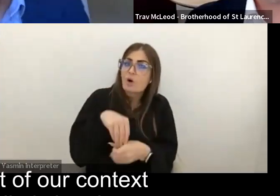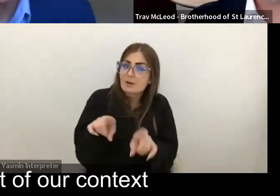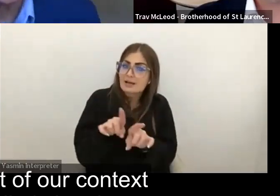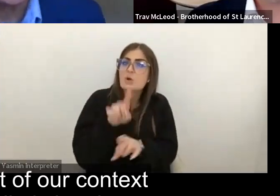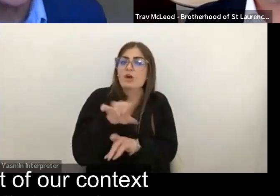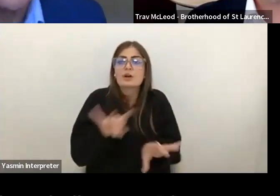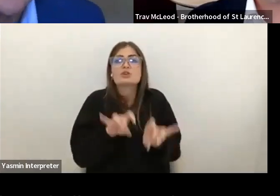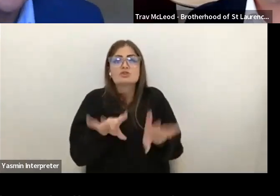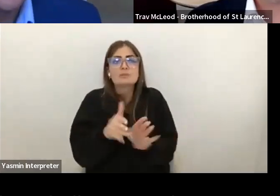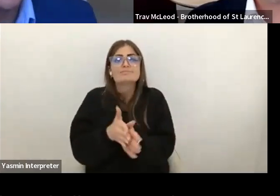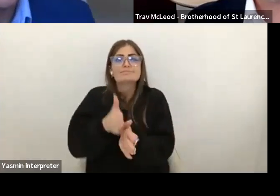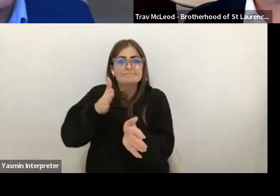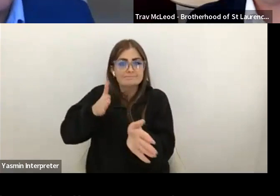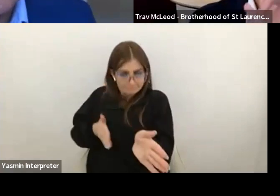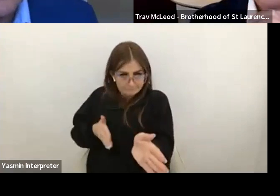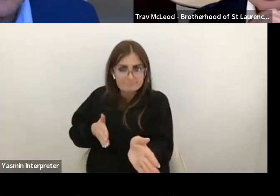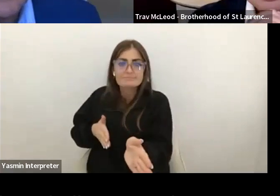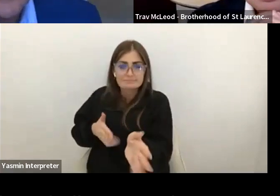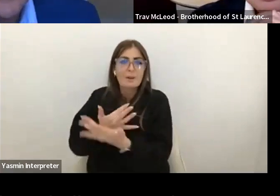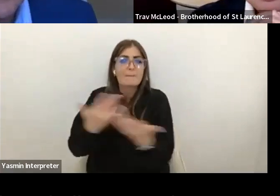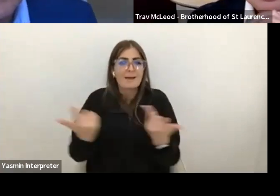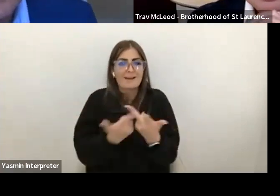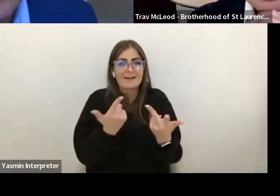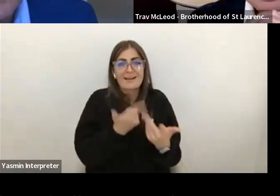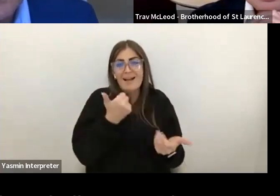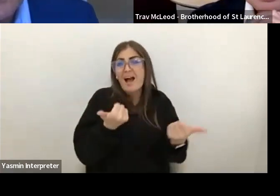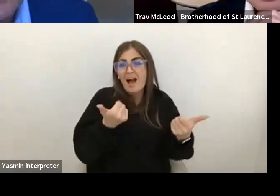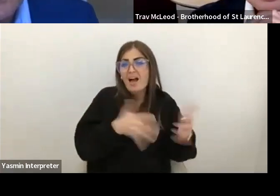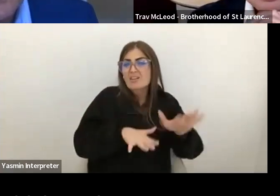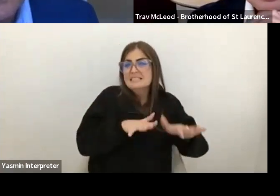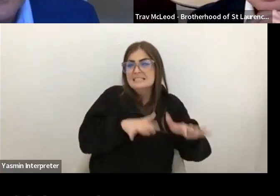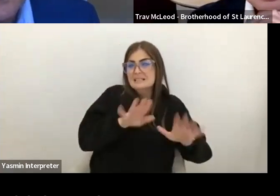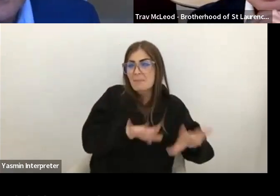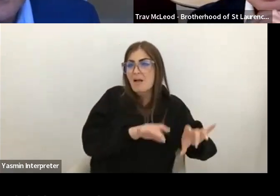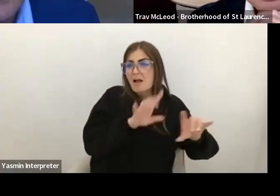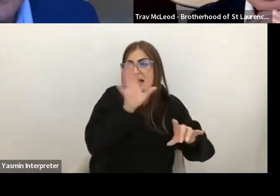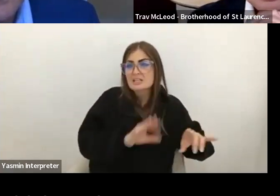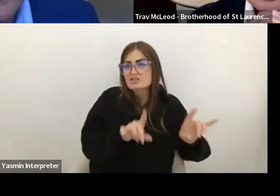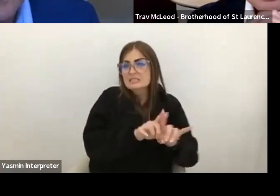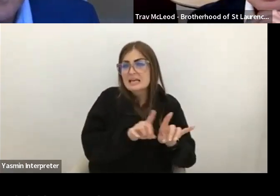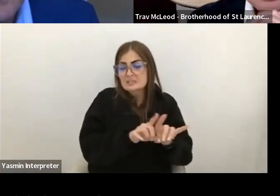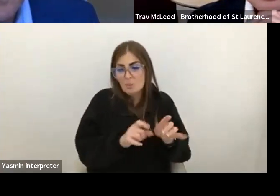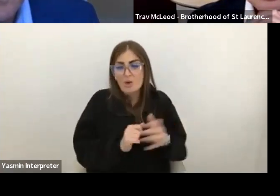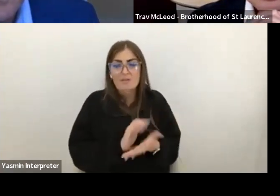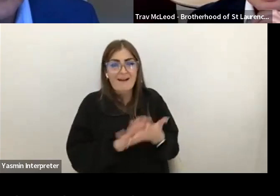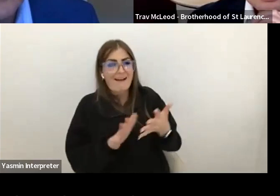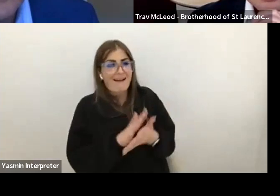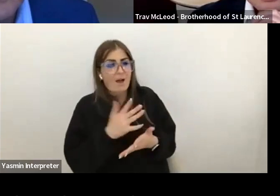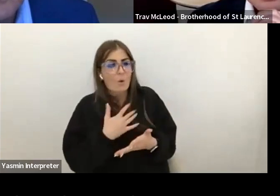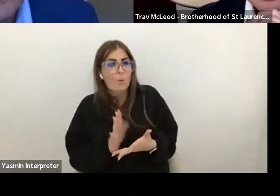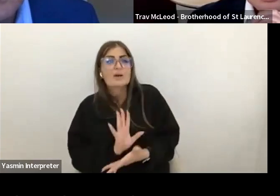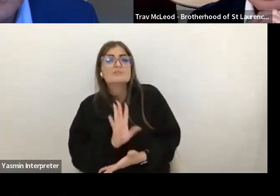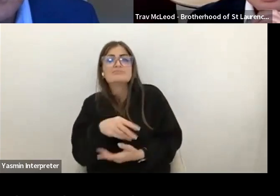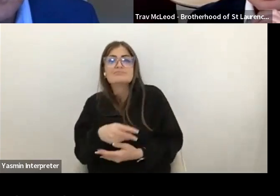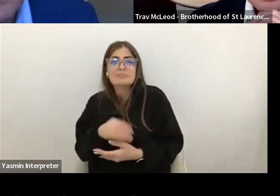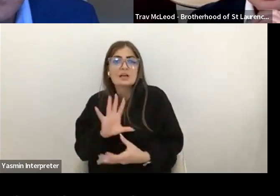Australia is lagging well behind many other similar countries in the extent to which we invest in early